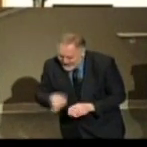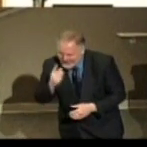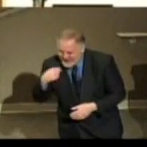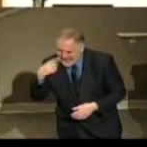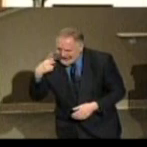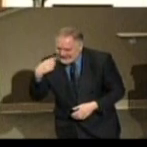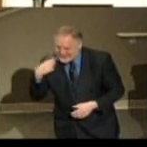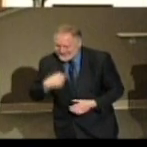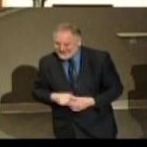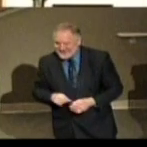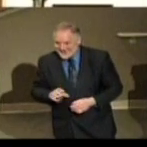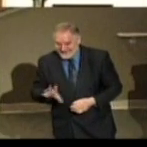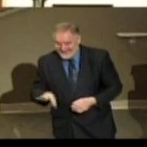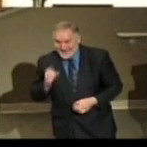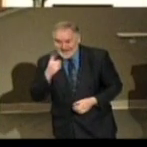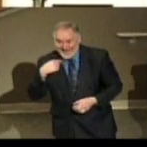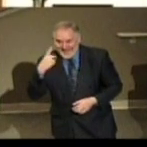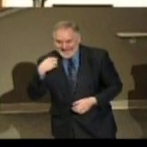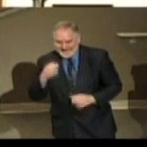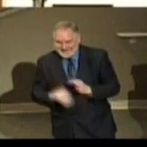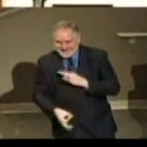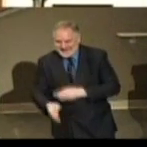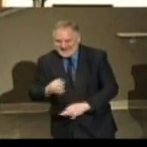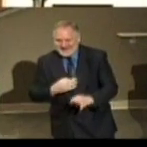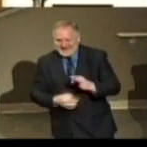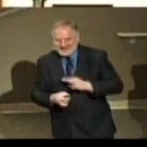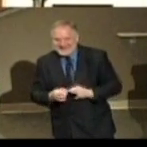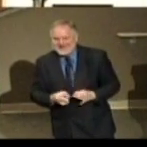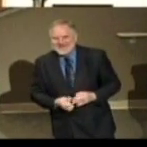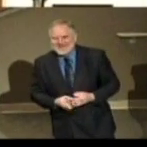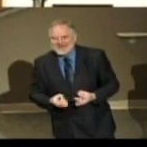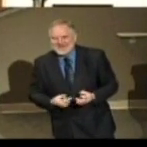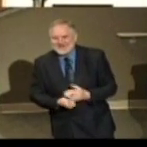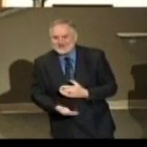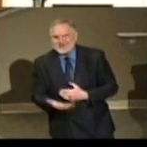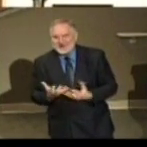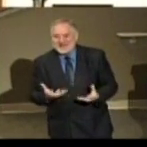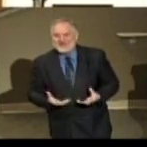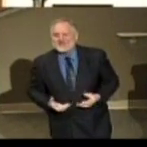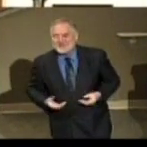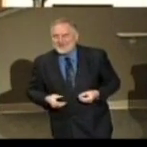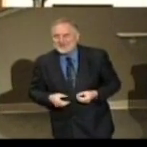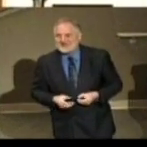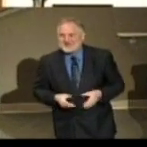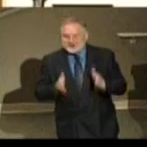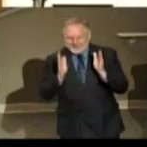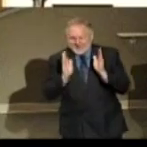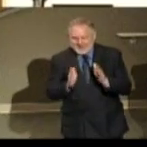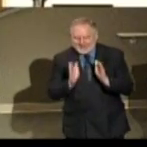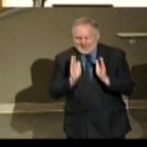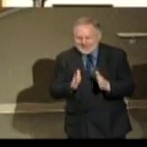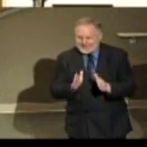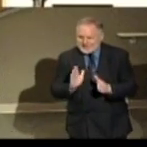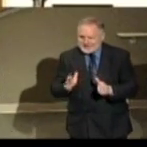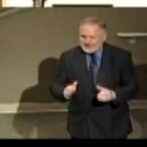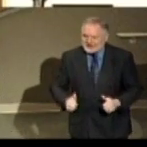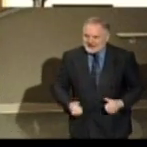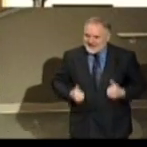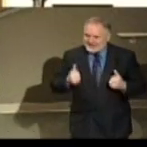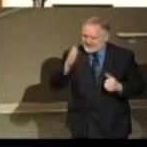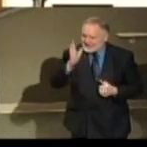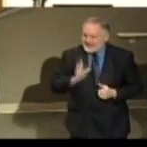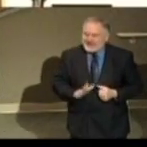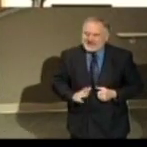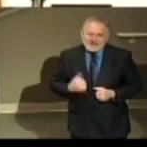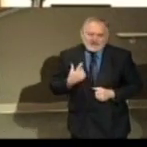thank you for that. This morning, I want to take your attention to the life of a man that we